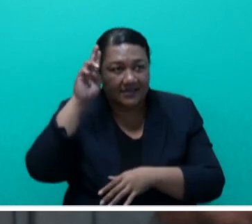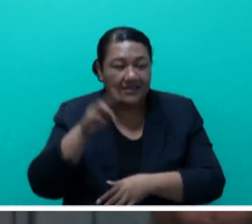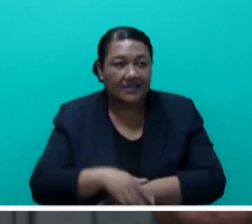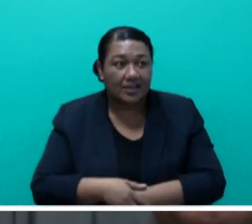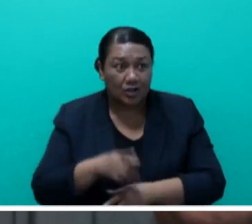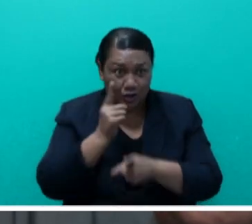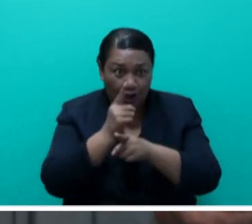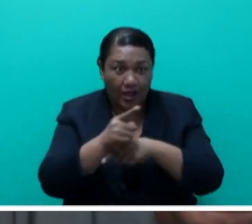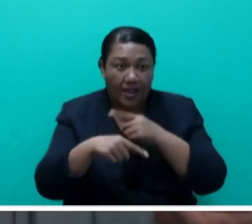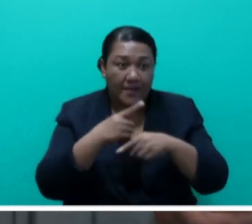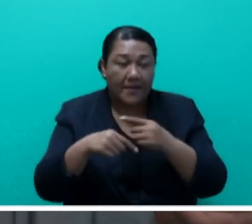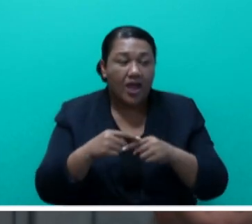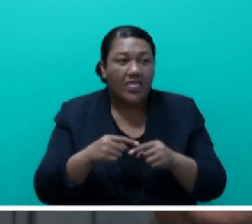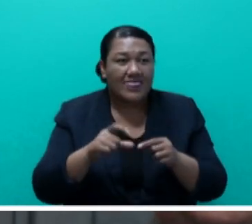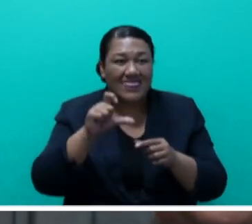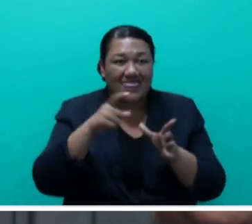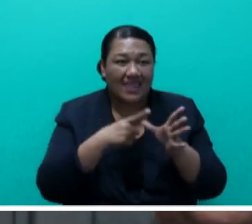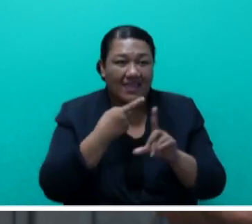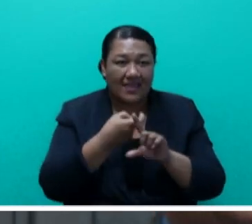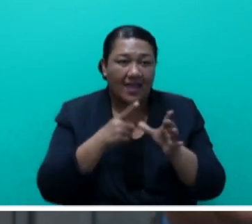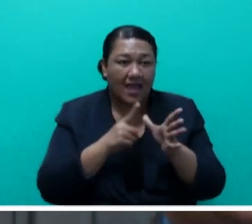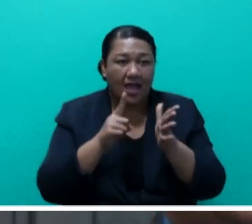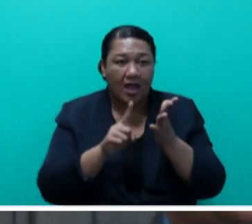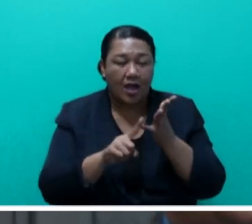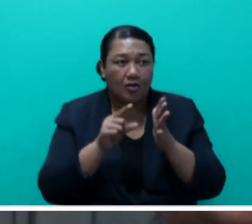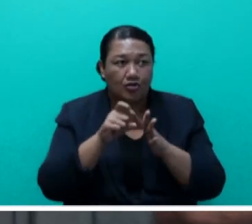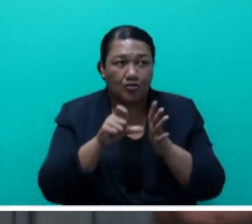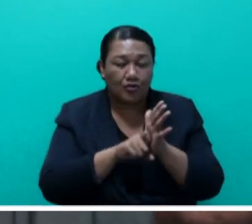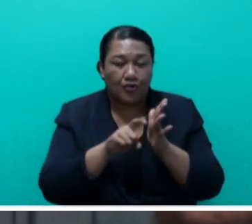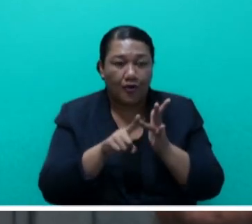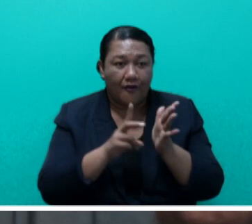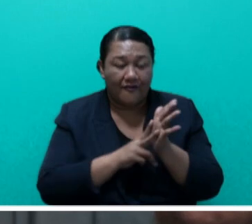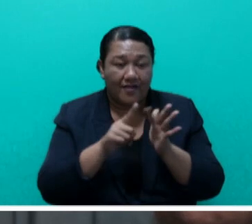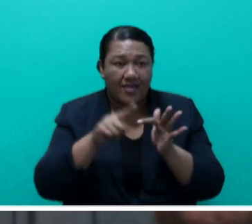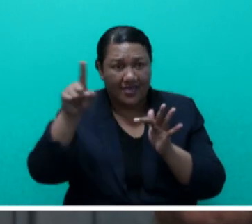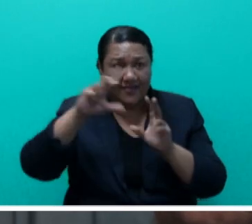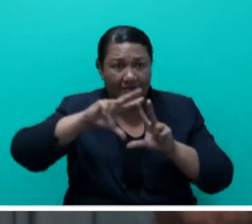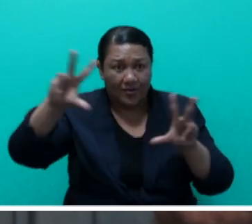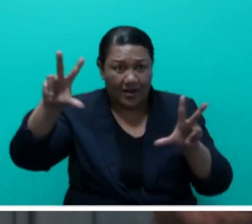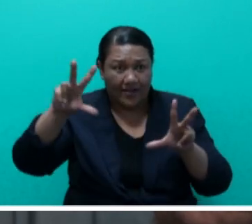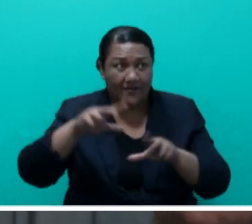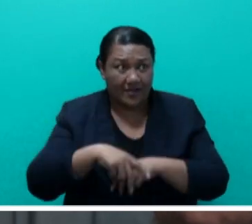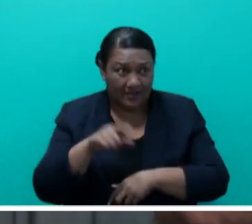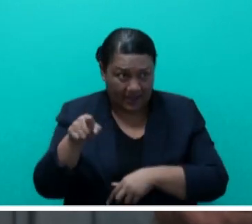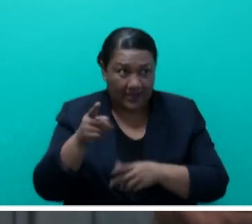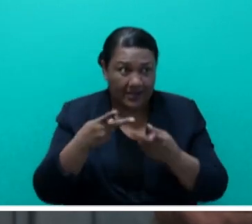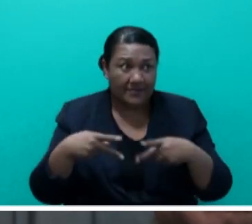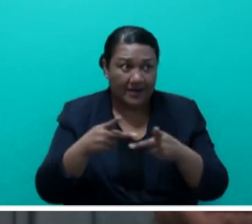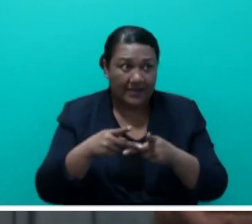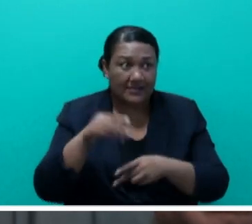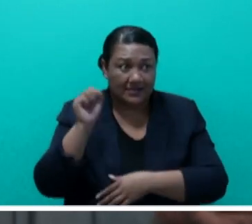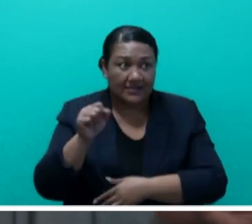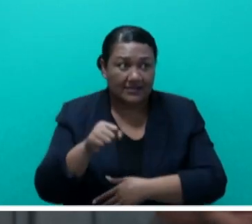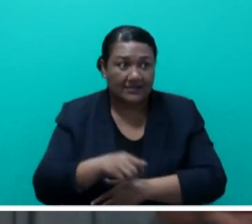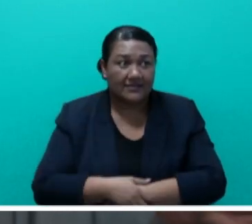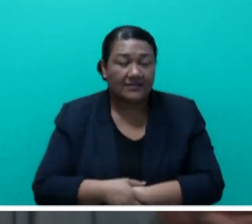Kundrobe. Yes. That's the question was what region? The Kundrobe? The Conrobe,